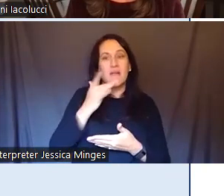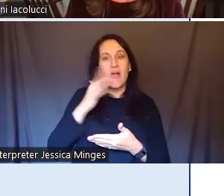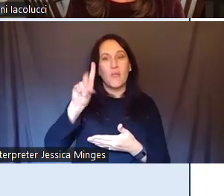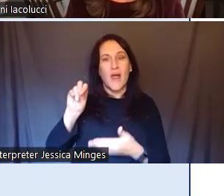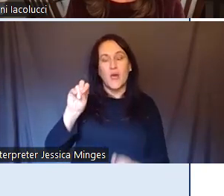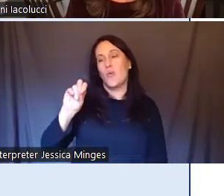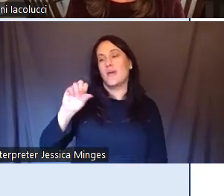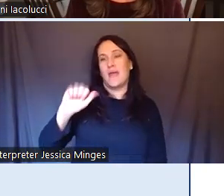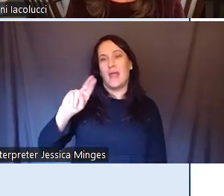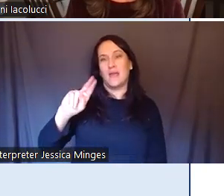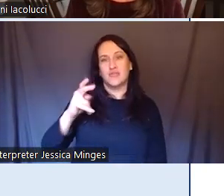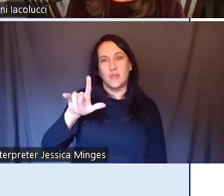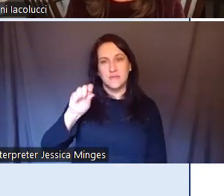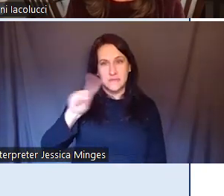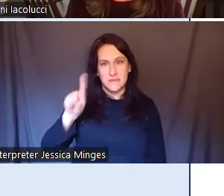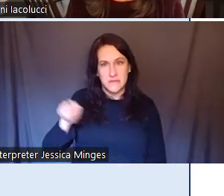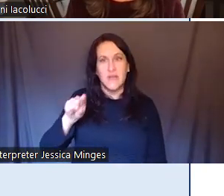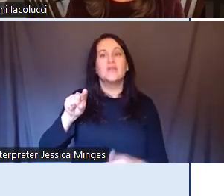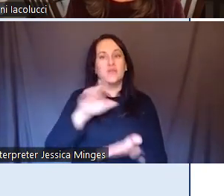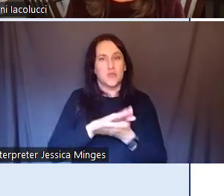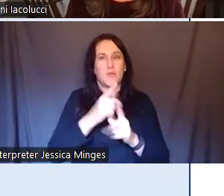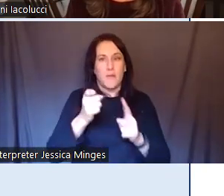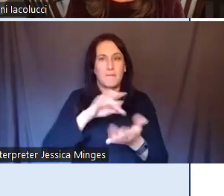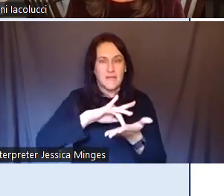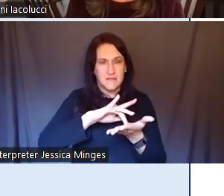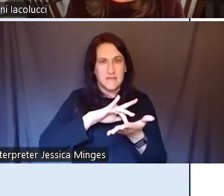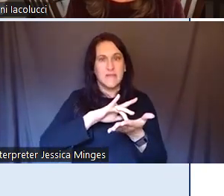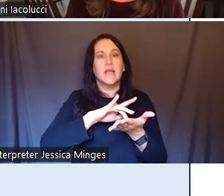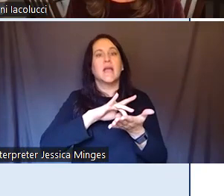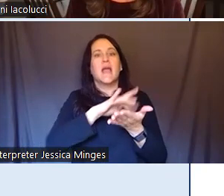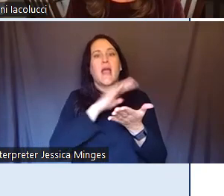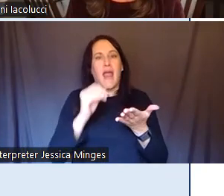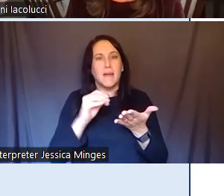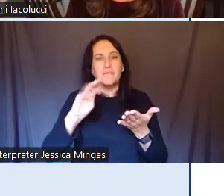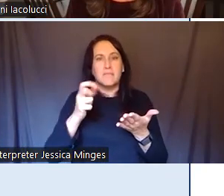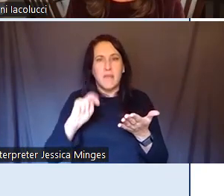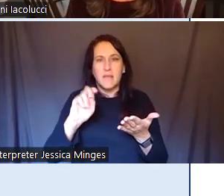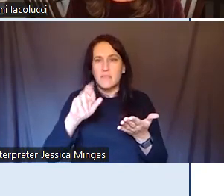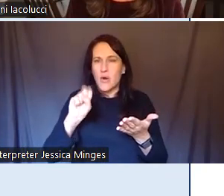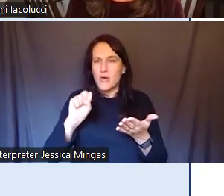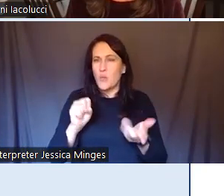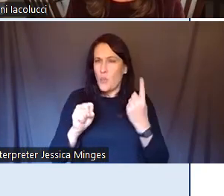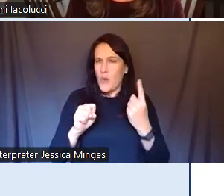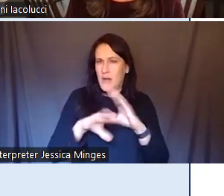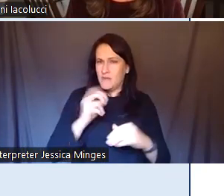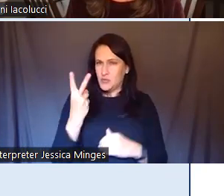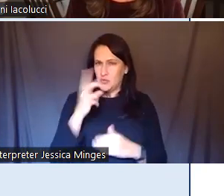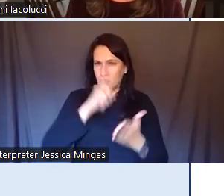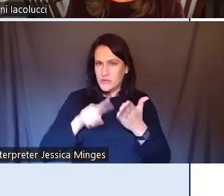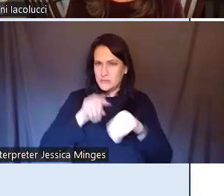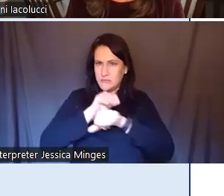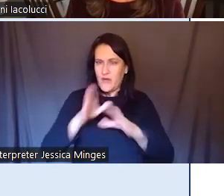School of Medicine, and Megan Morris are one of our 2 research Advisors is the creator